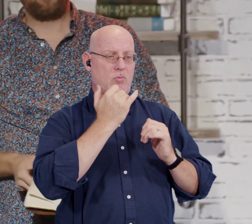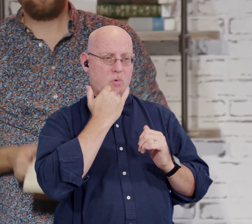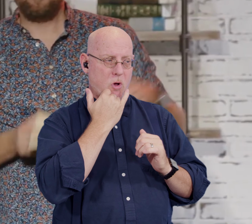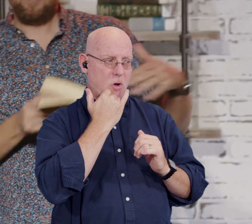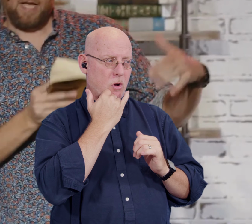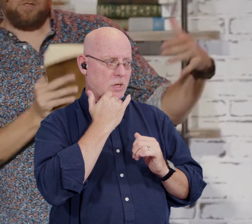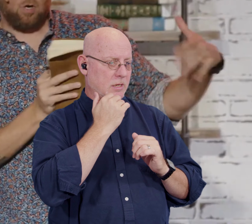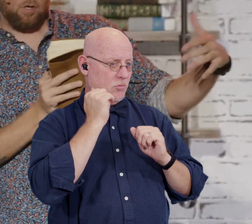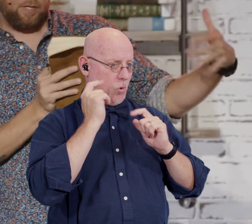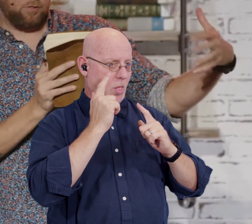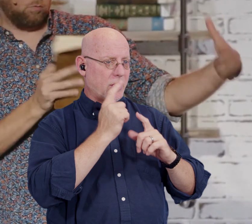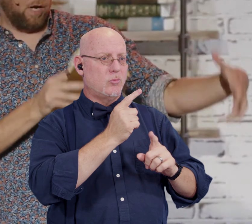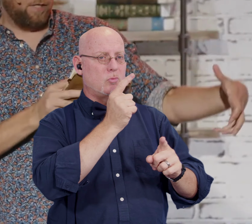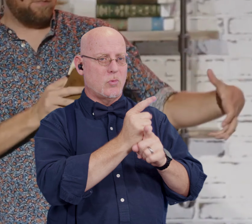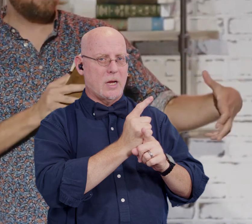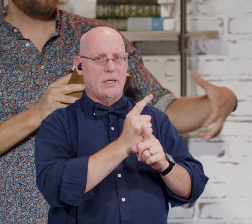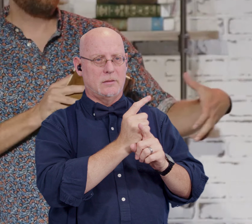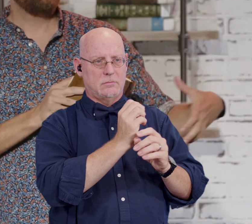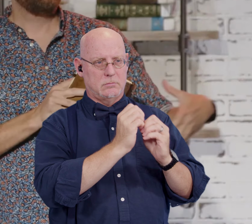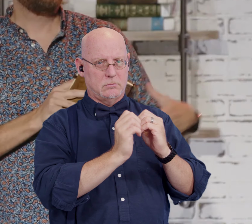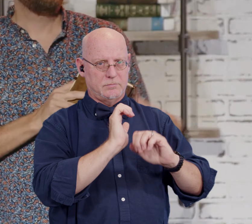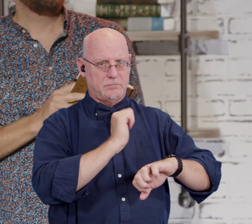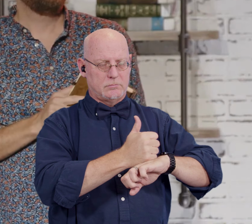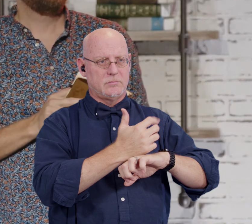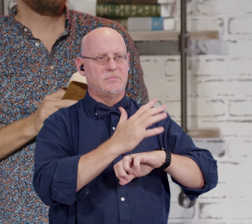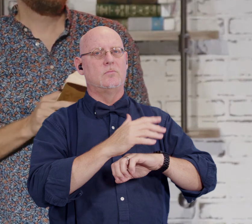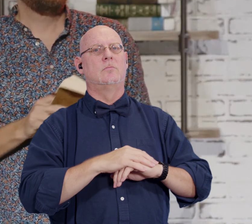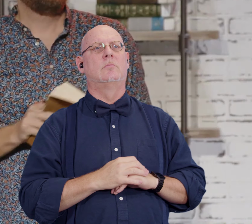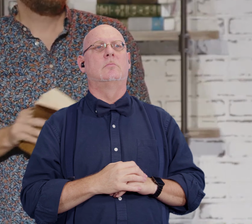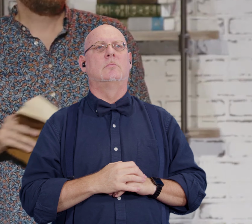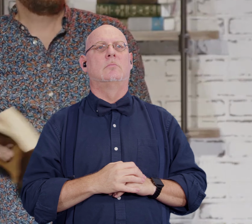which is wrong and to set all things right.